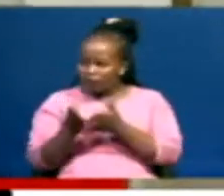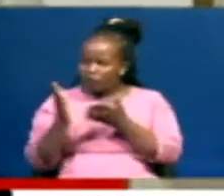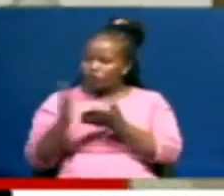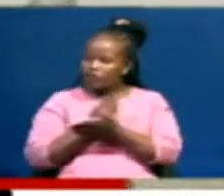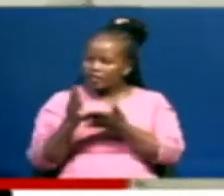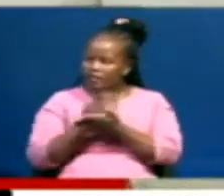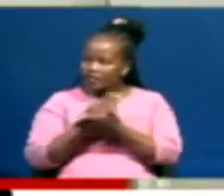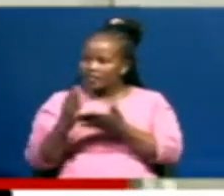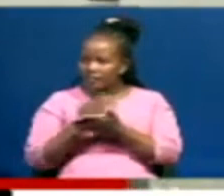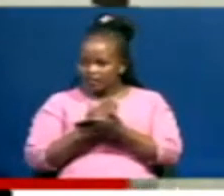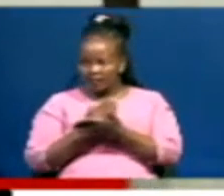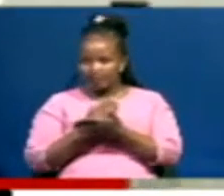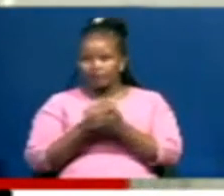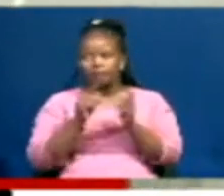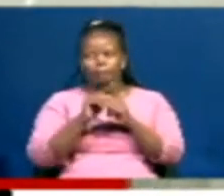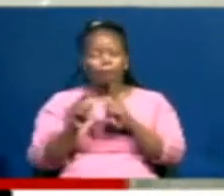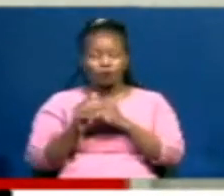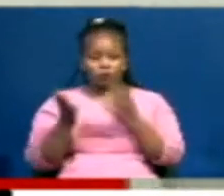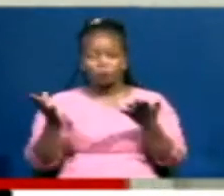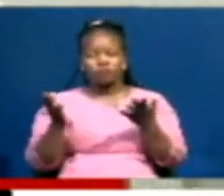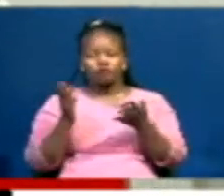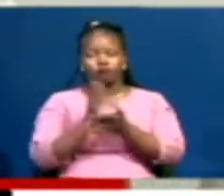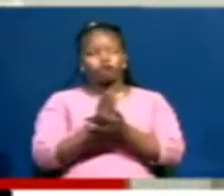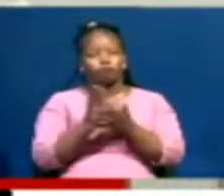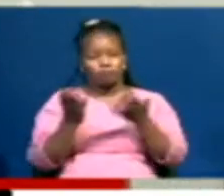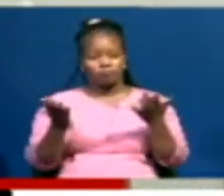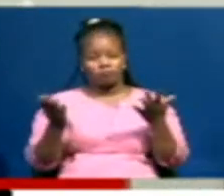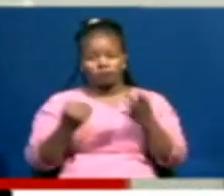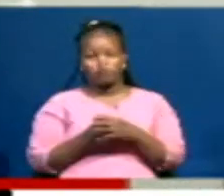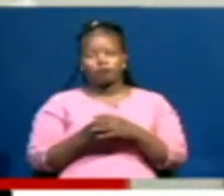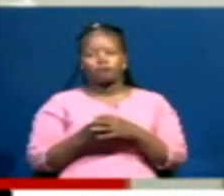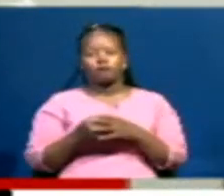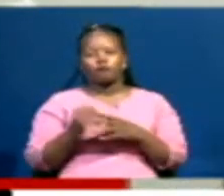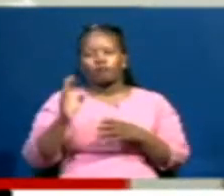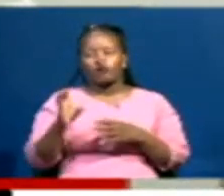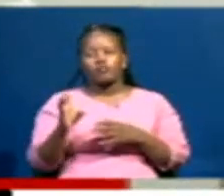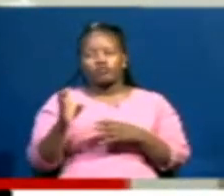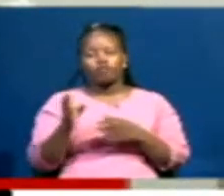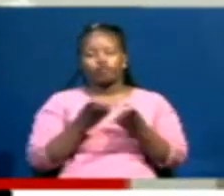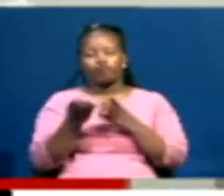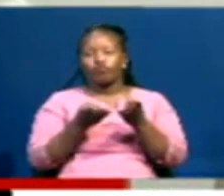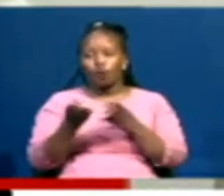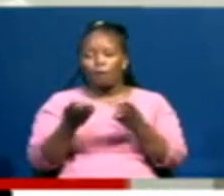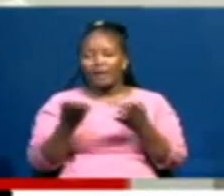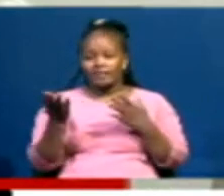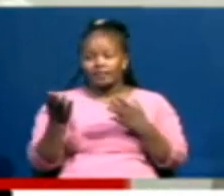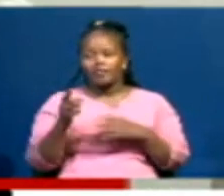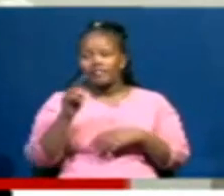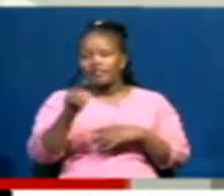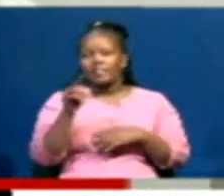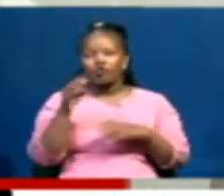that region. And as a matter of fact, our e-commerce comment is going to be accessible